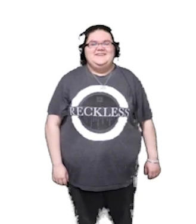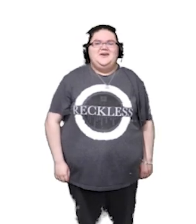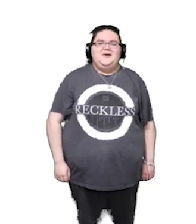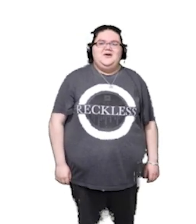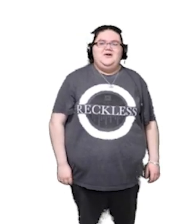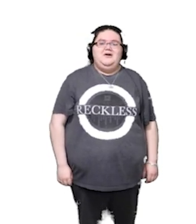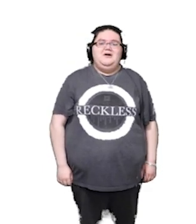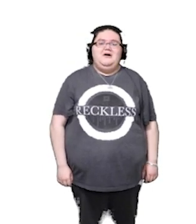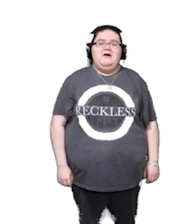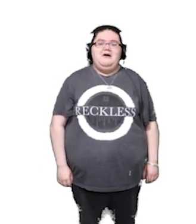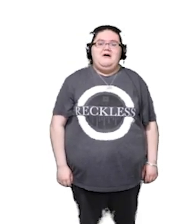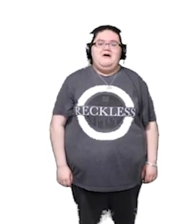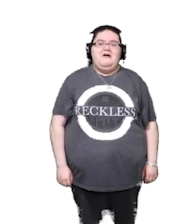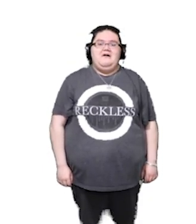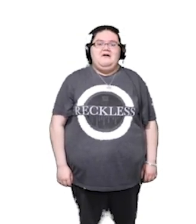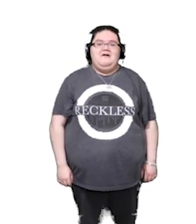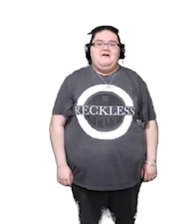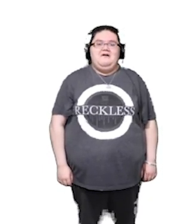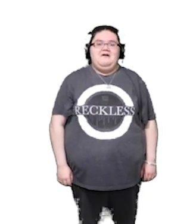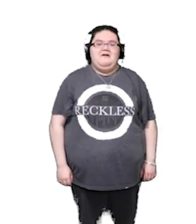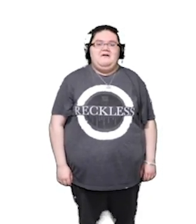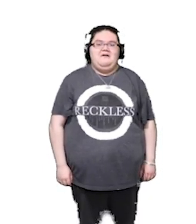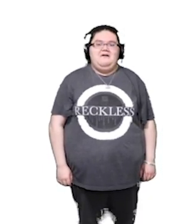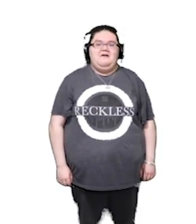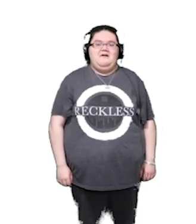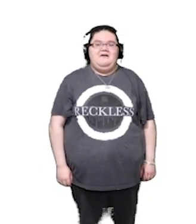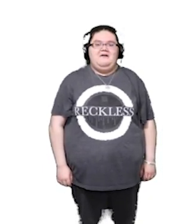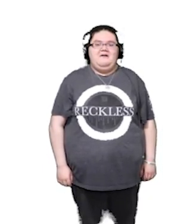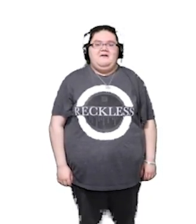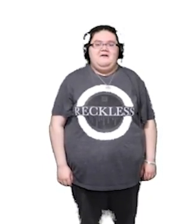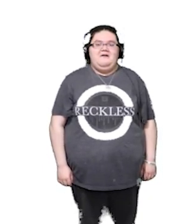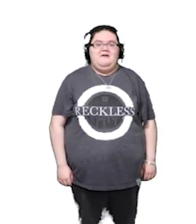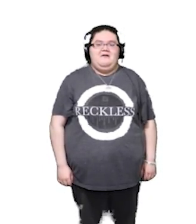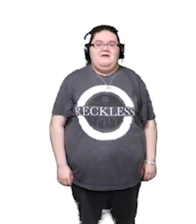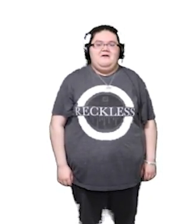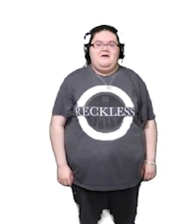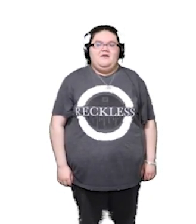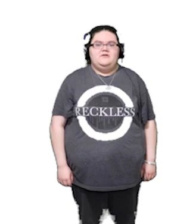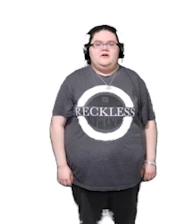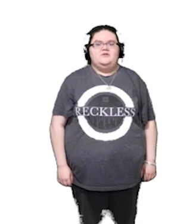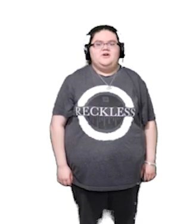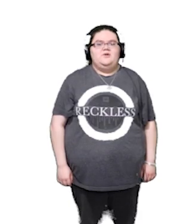got a doggy dessert. Oh, man, look at that.